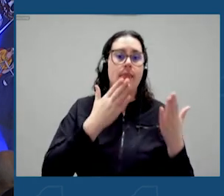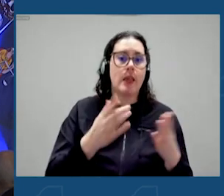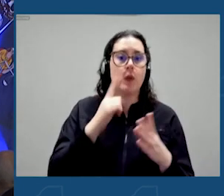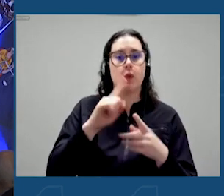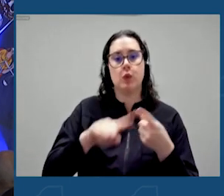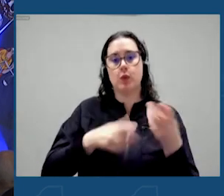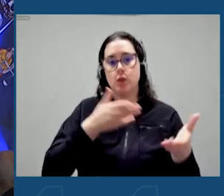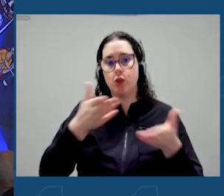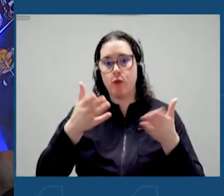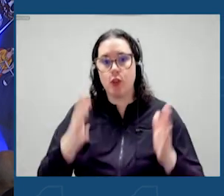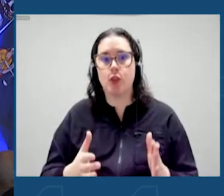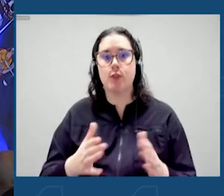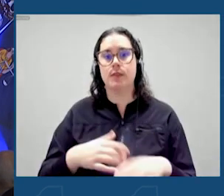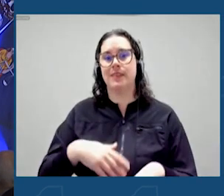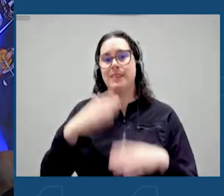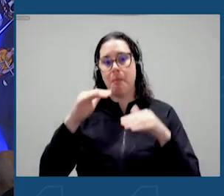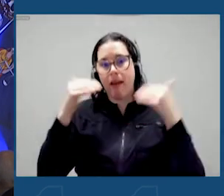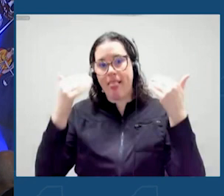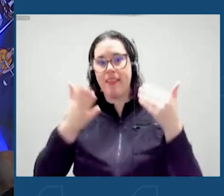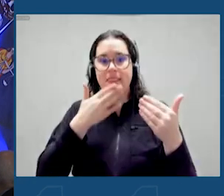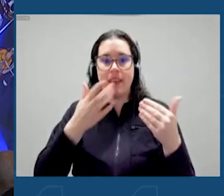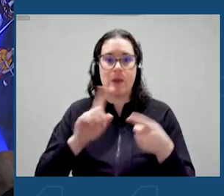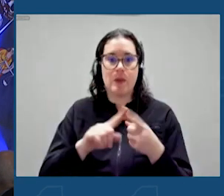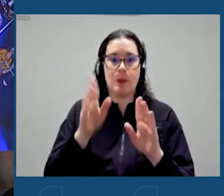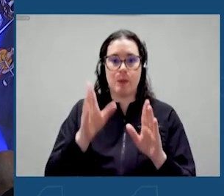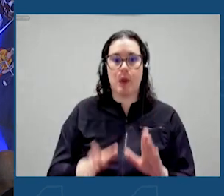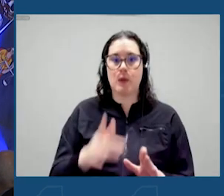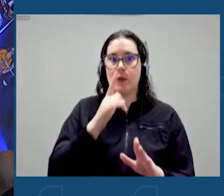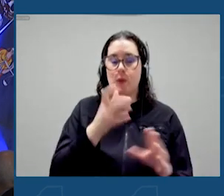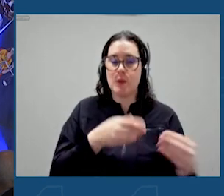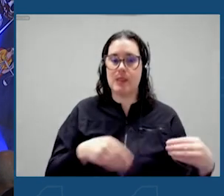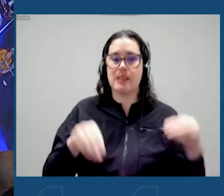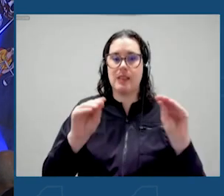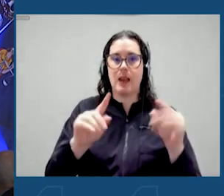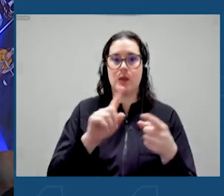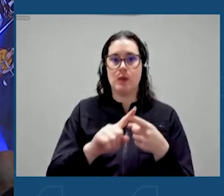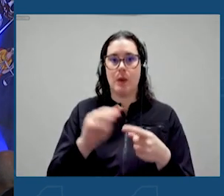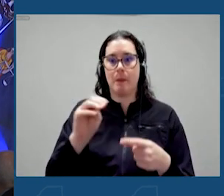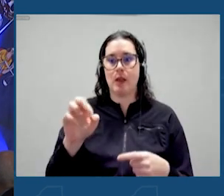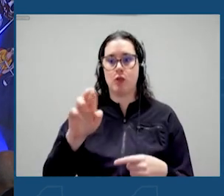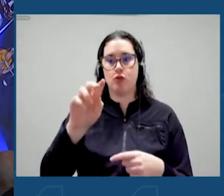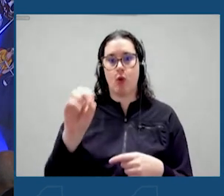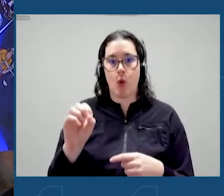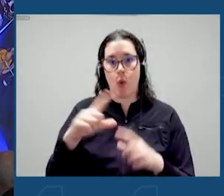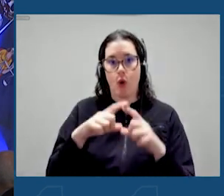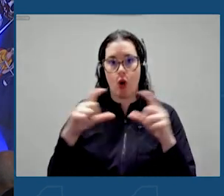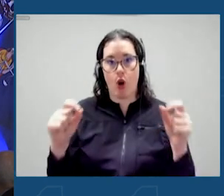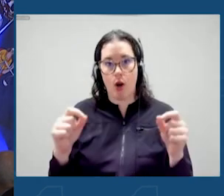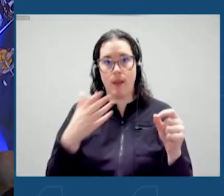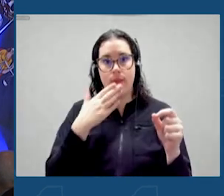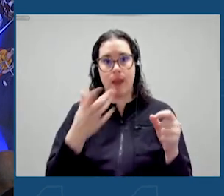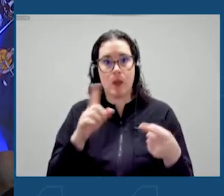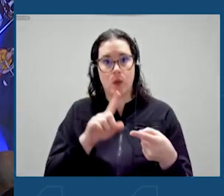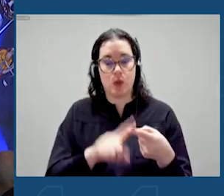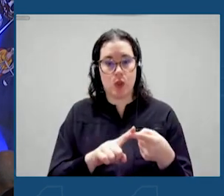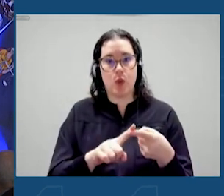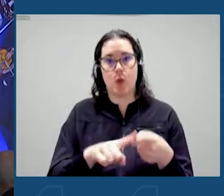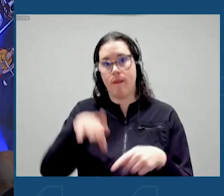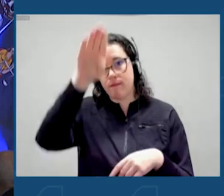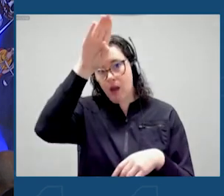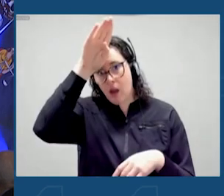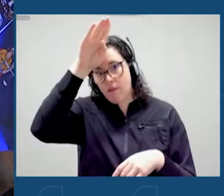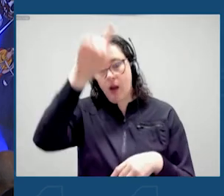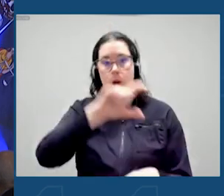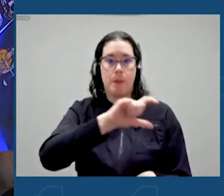their presence, saying thank you to the person that sells you that Metro card, saying thank you to the firefighter or the police